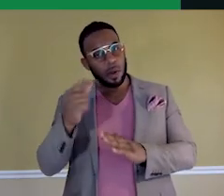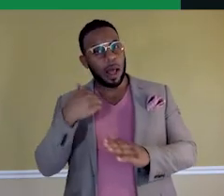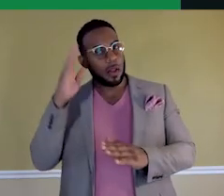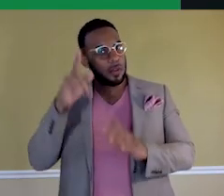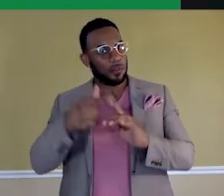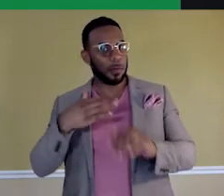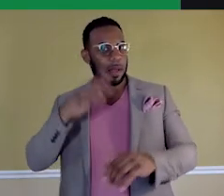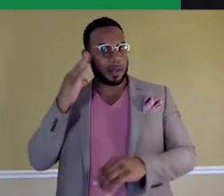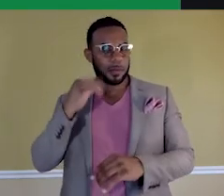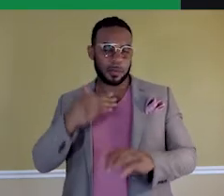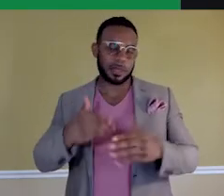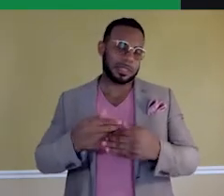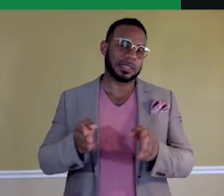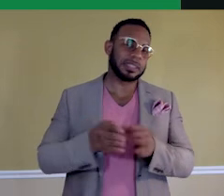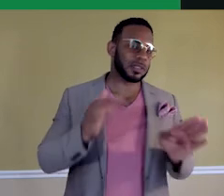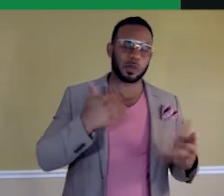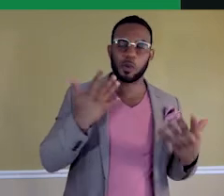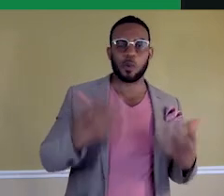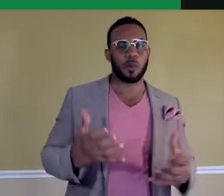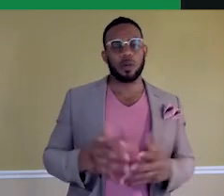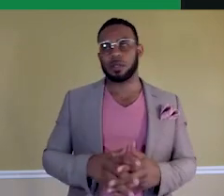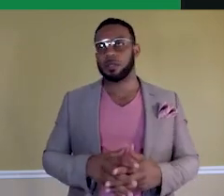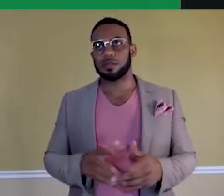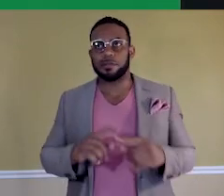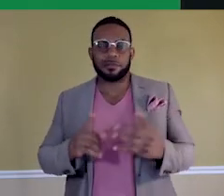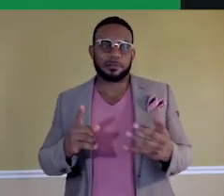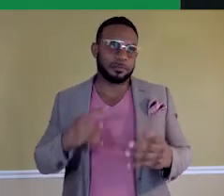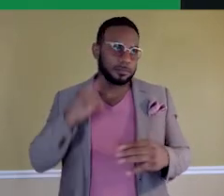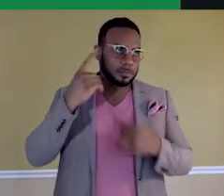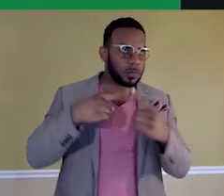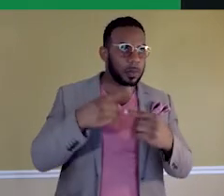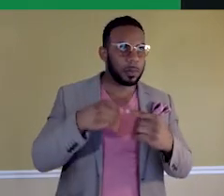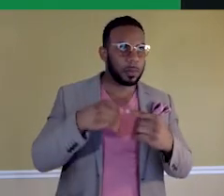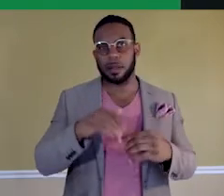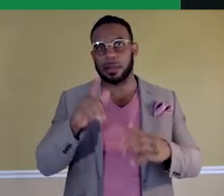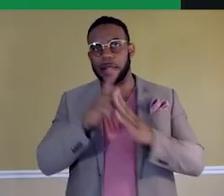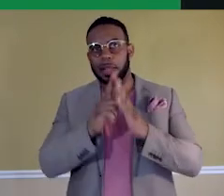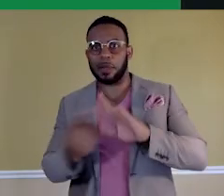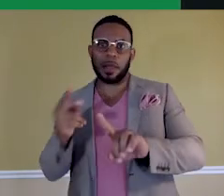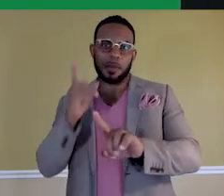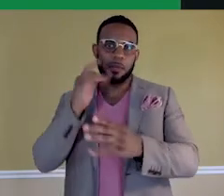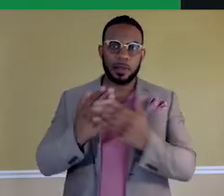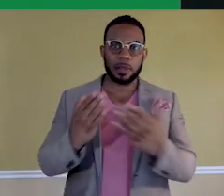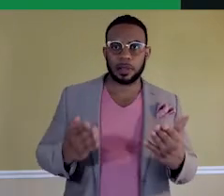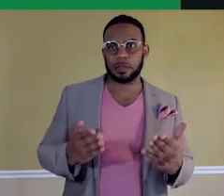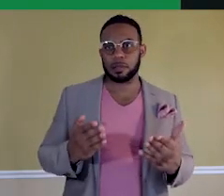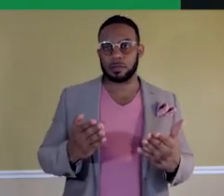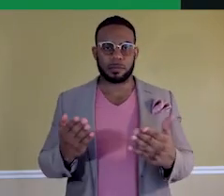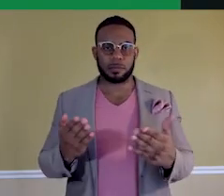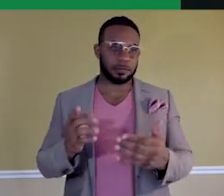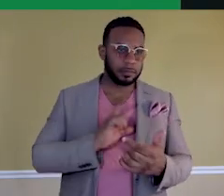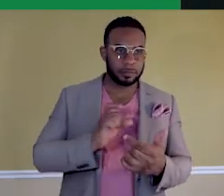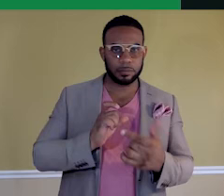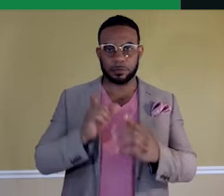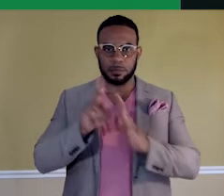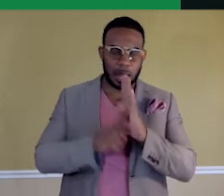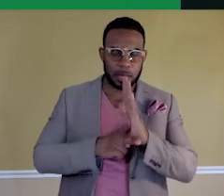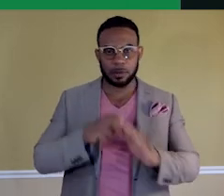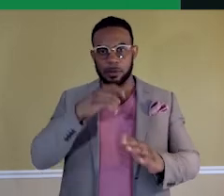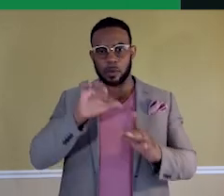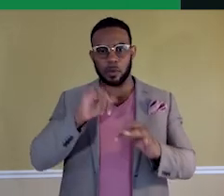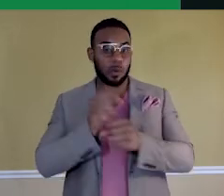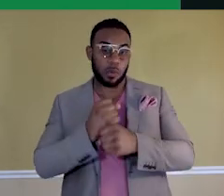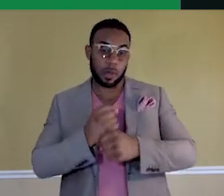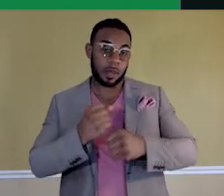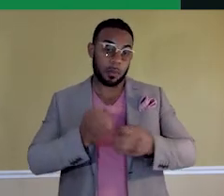this for developers, we generally do not want to bother about the legal aspects of things, policies, compliance, and all this. We just want to create